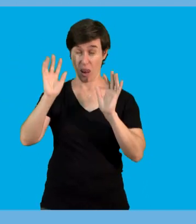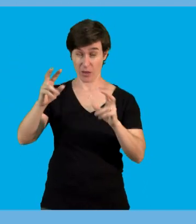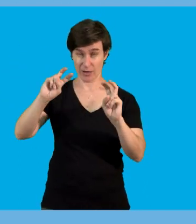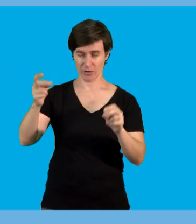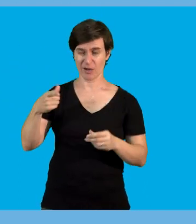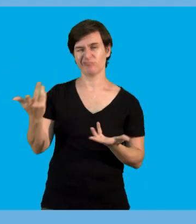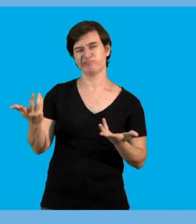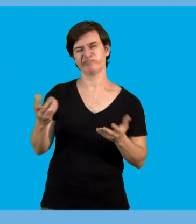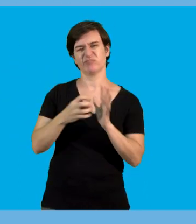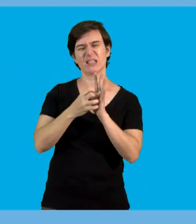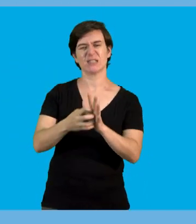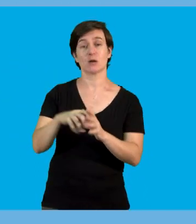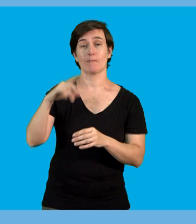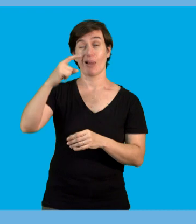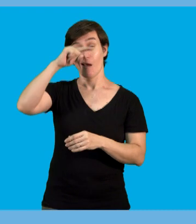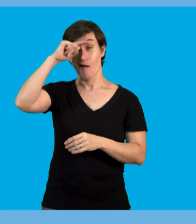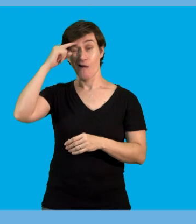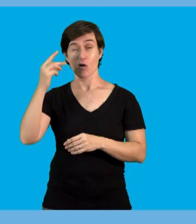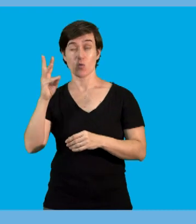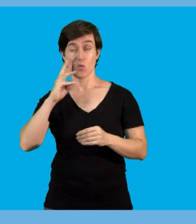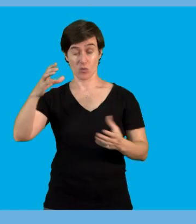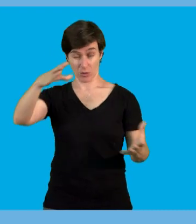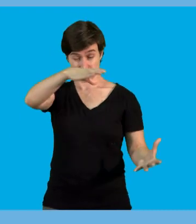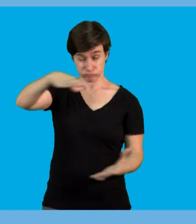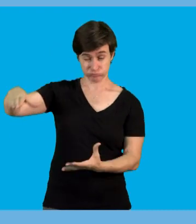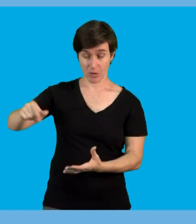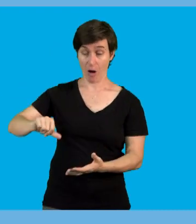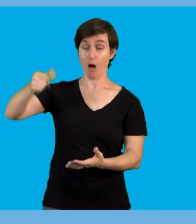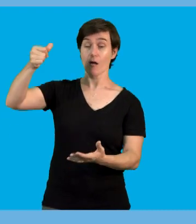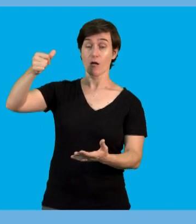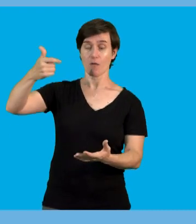of electricity, for example, hot water cylinders.